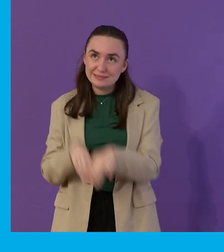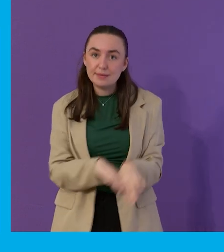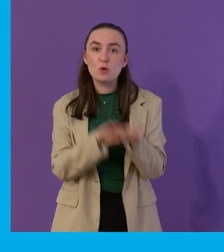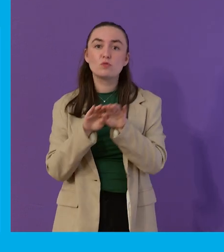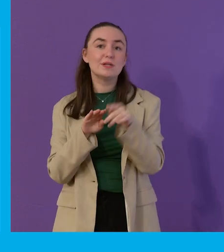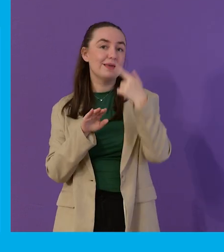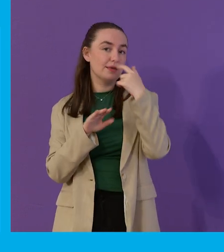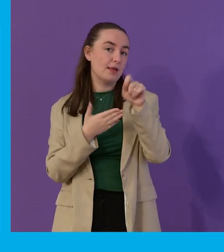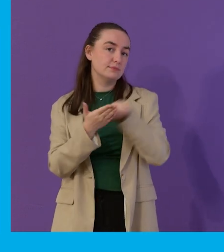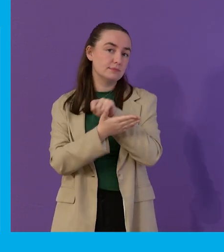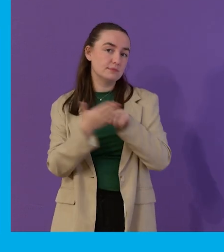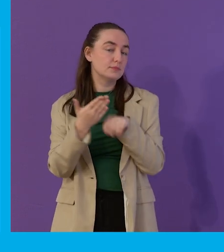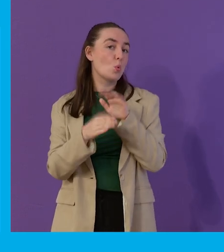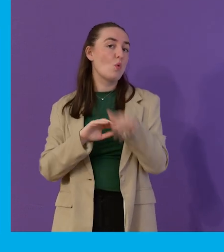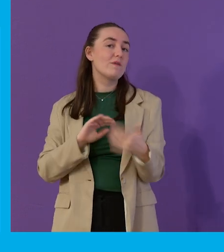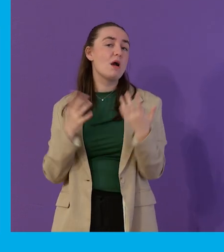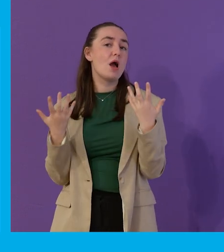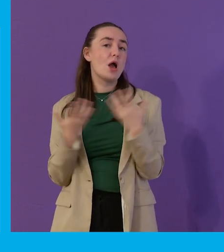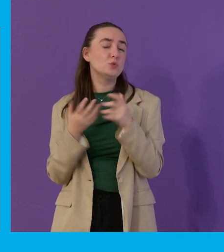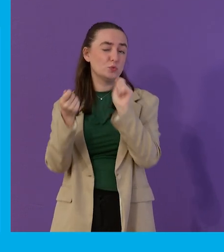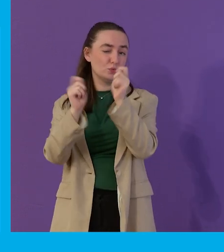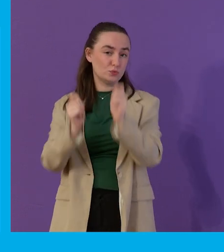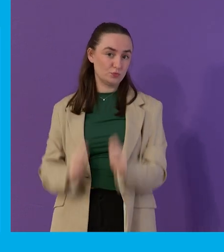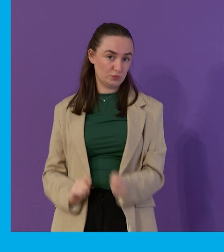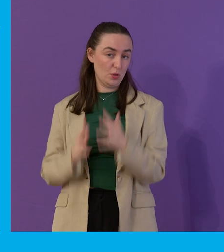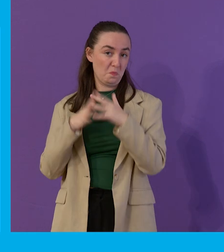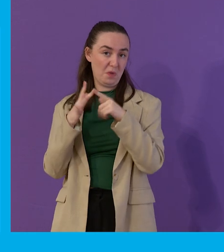to shaping the services. But